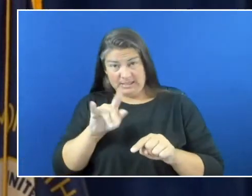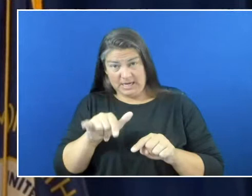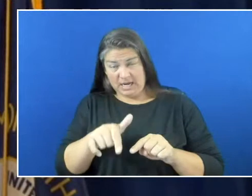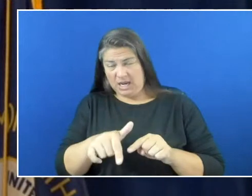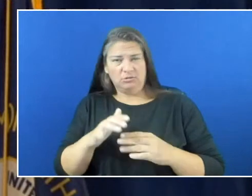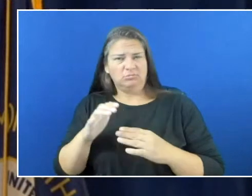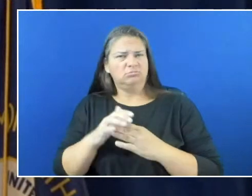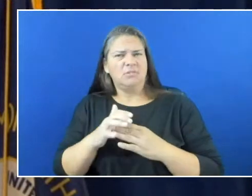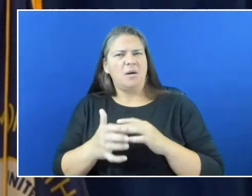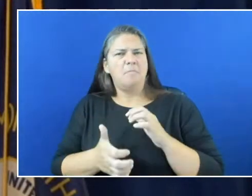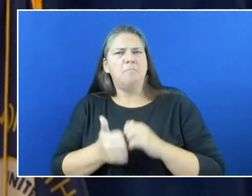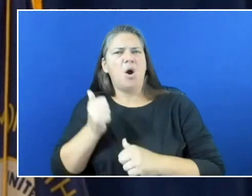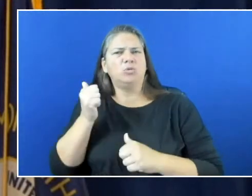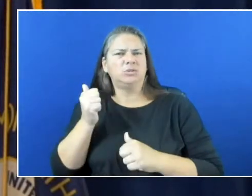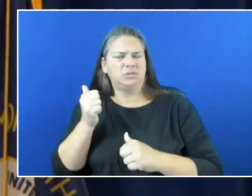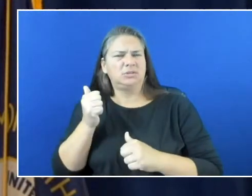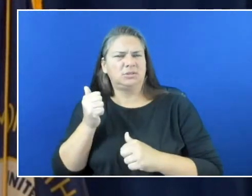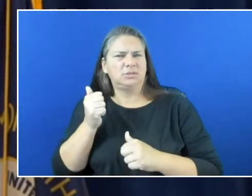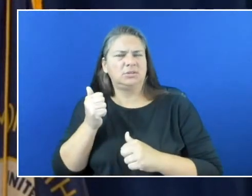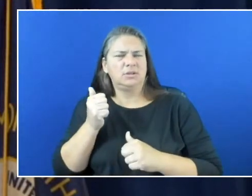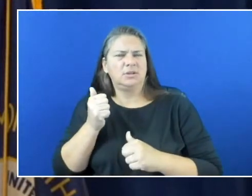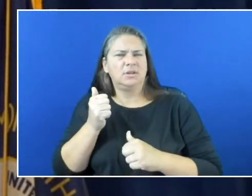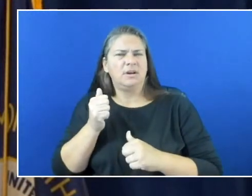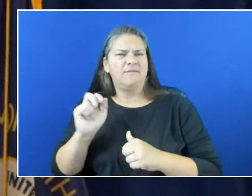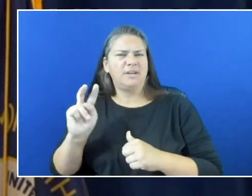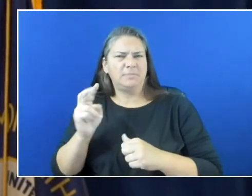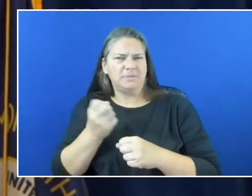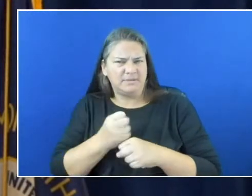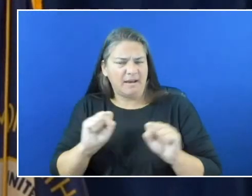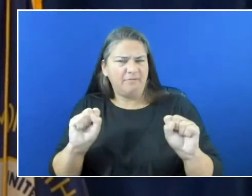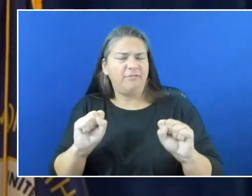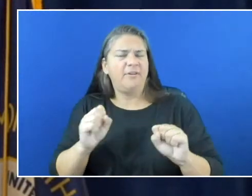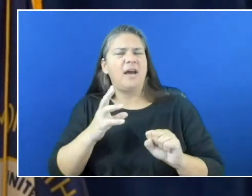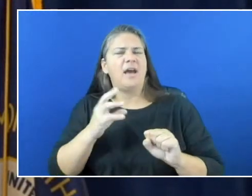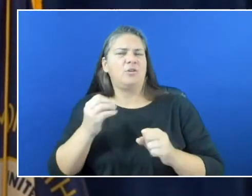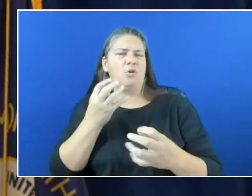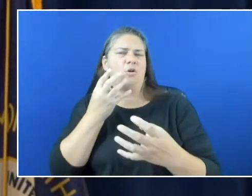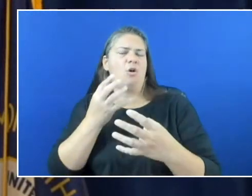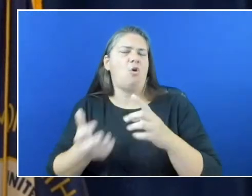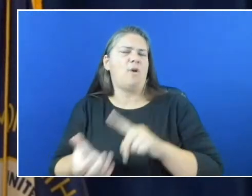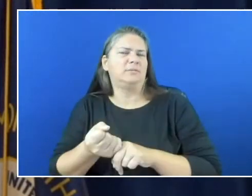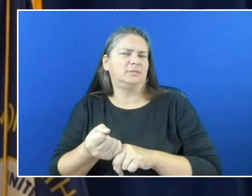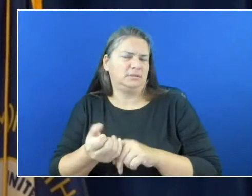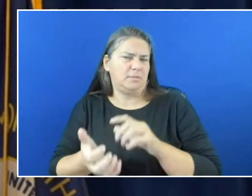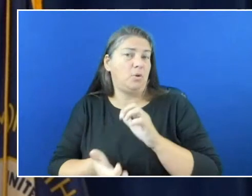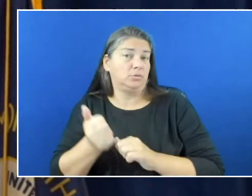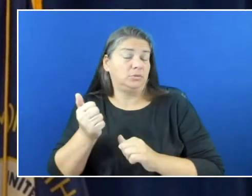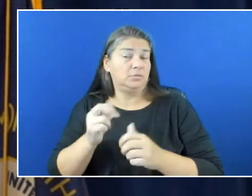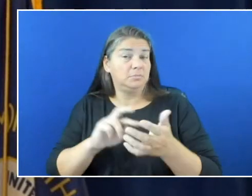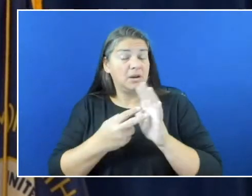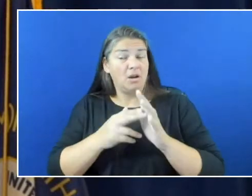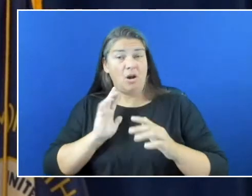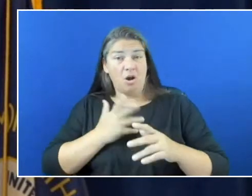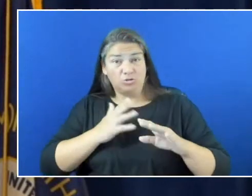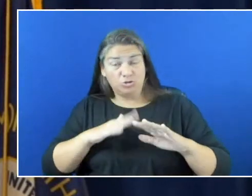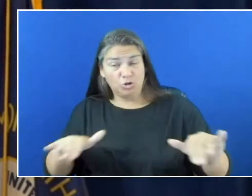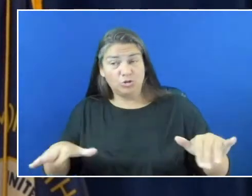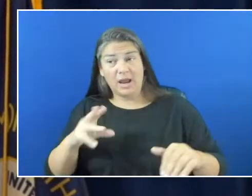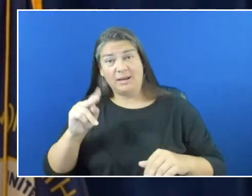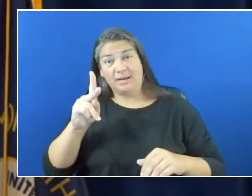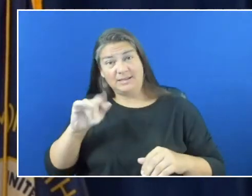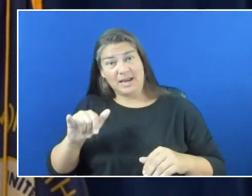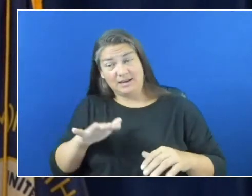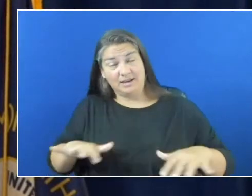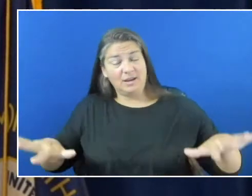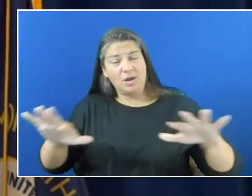made the most arrests. This means our children, our families, and all Kentuckians are a little bit safer, and that we